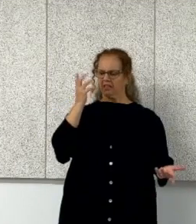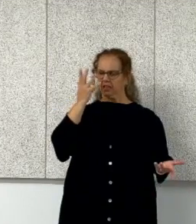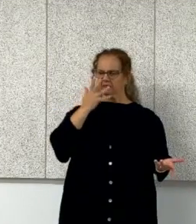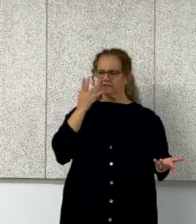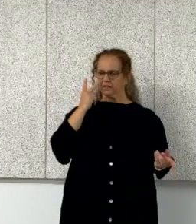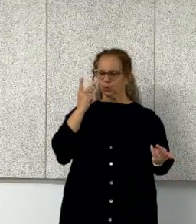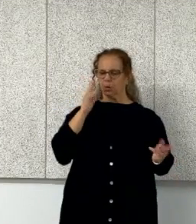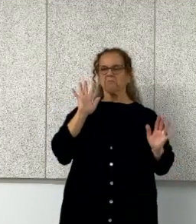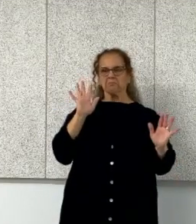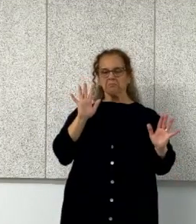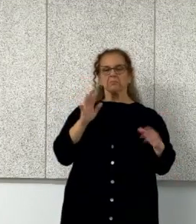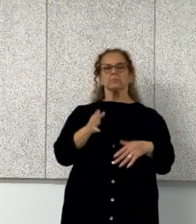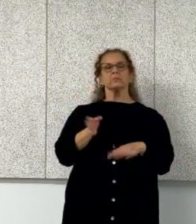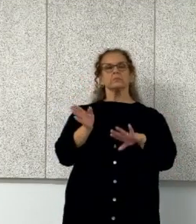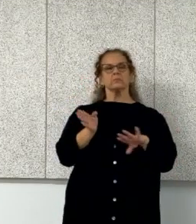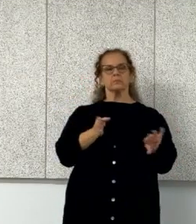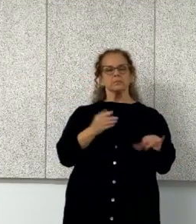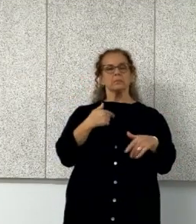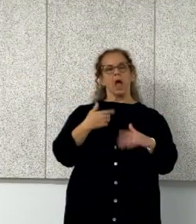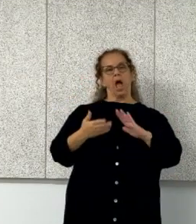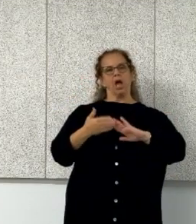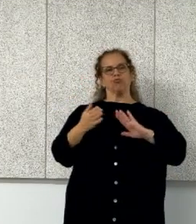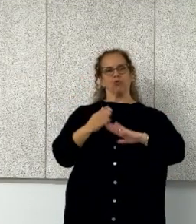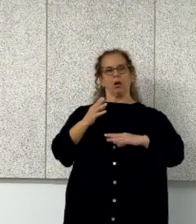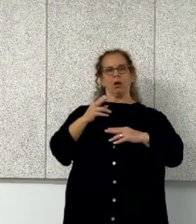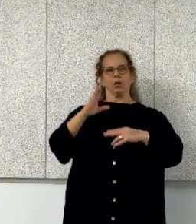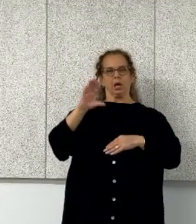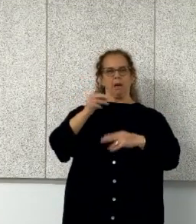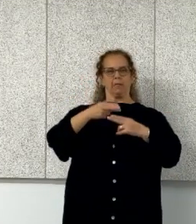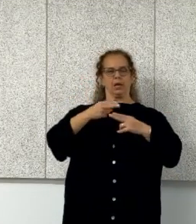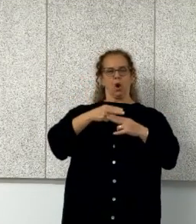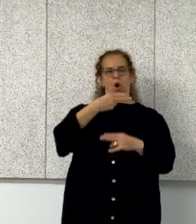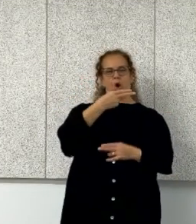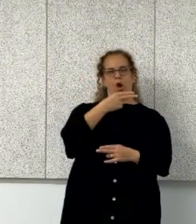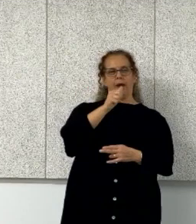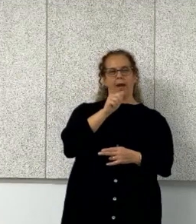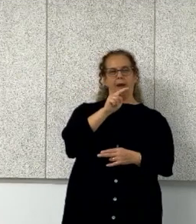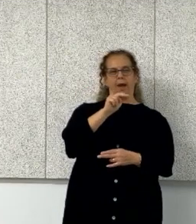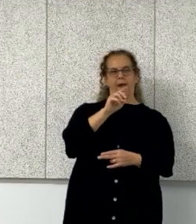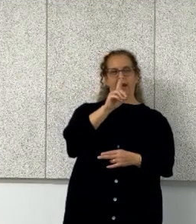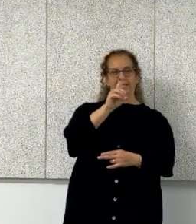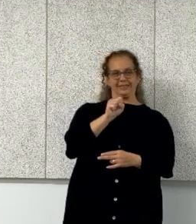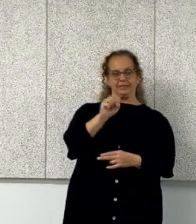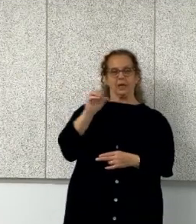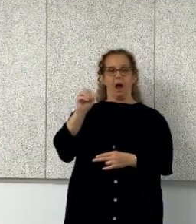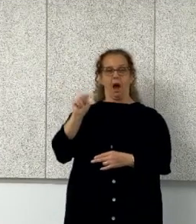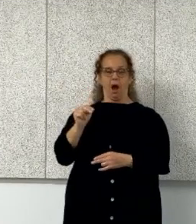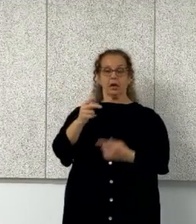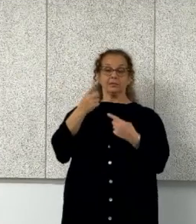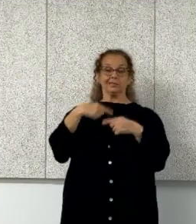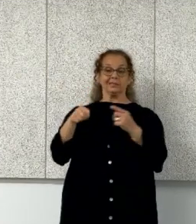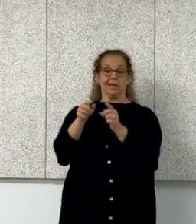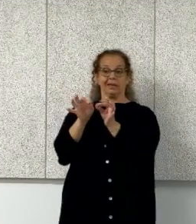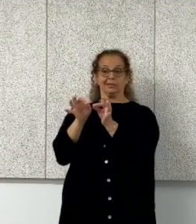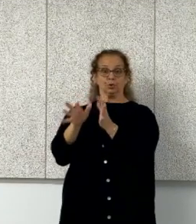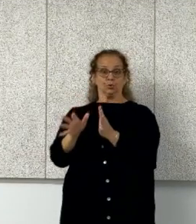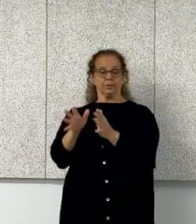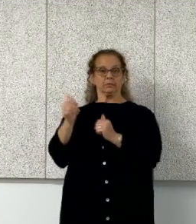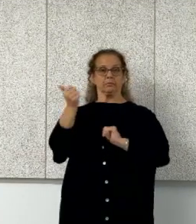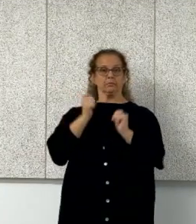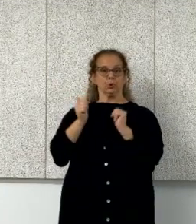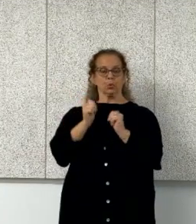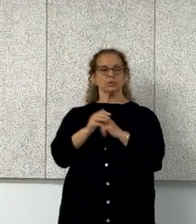visual. I run hands-on sign interpretive performances. We do sign interpretive performances, I guess that's in the